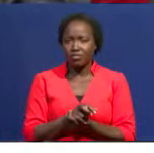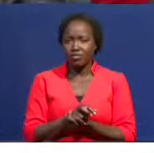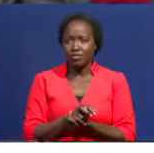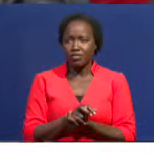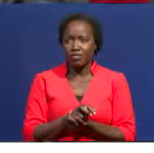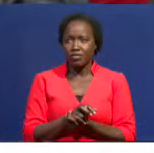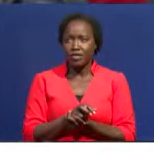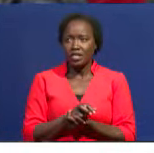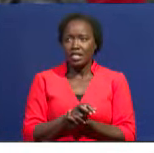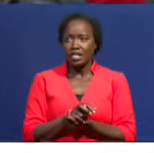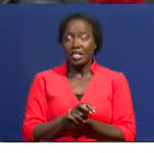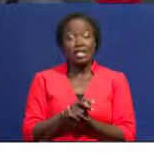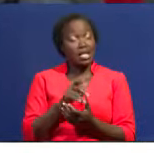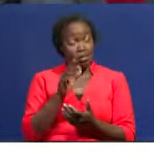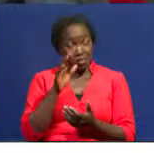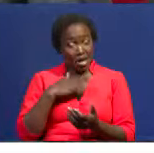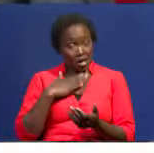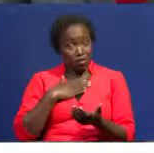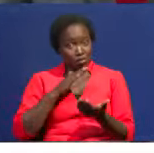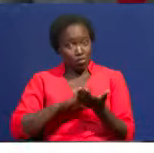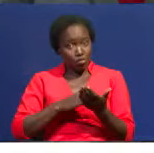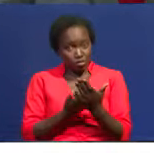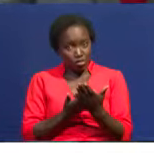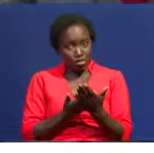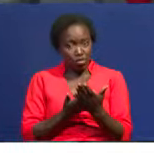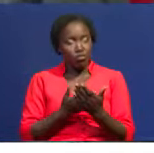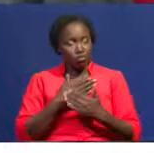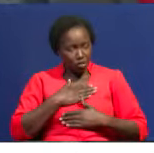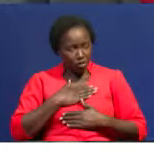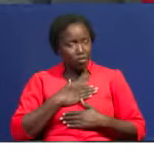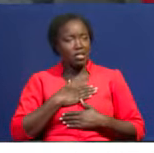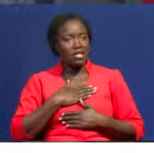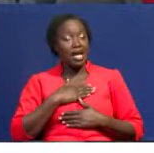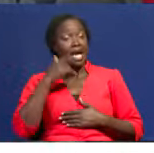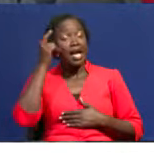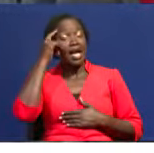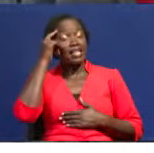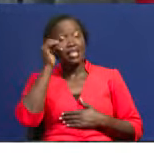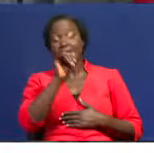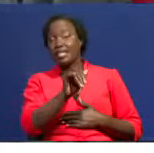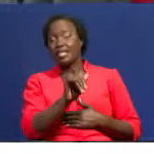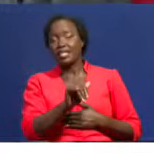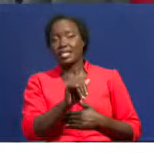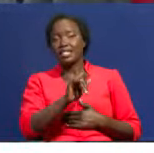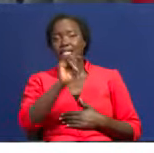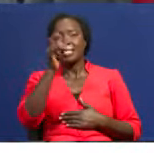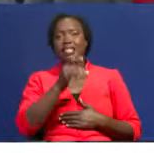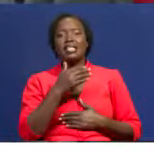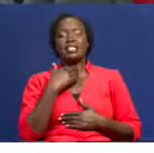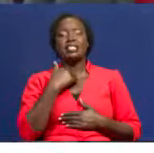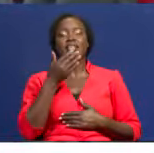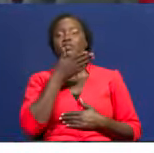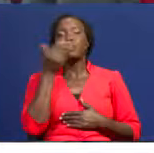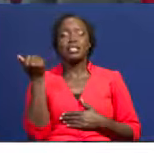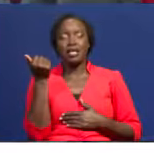And that will be my proposal, Your Excellency. I think that Kenya deserves